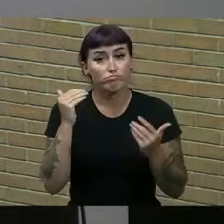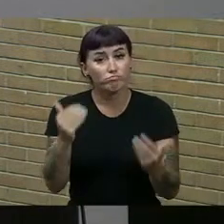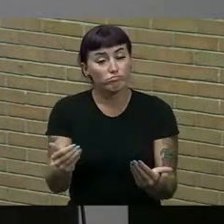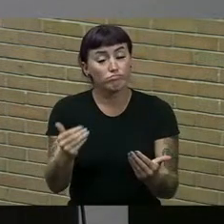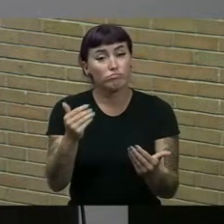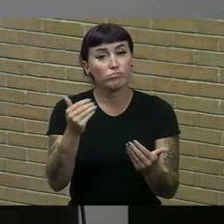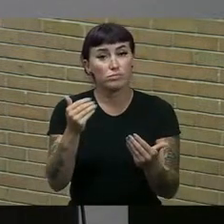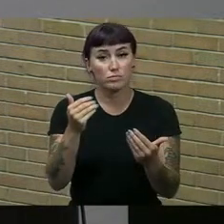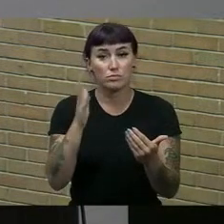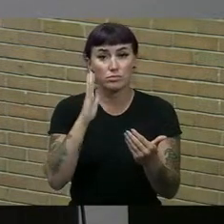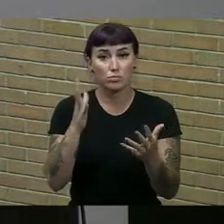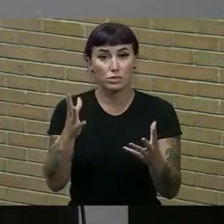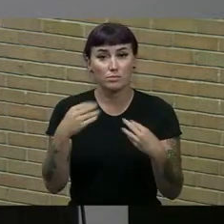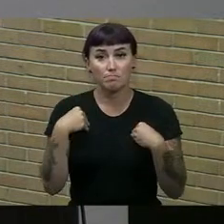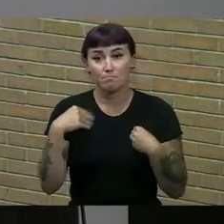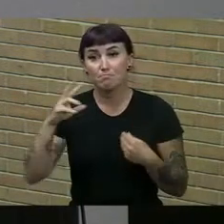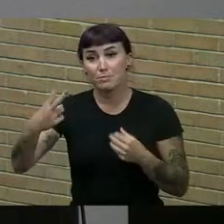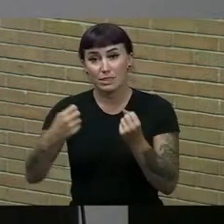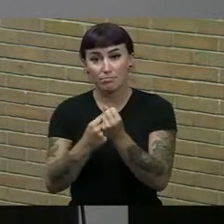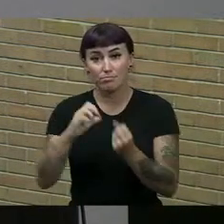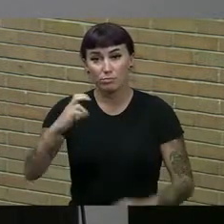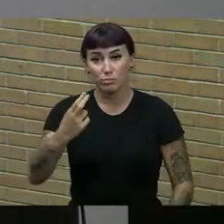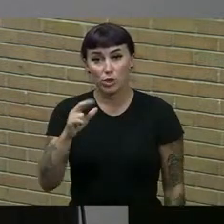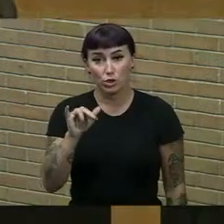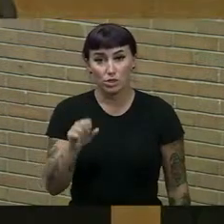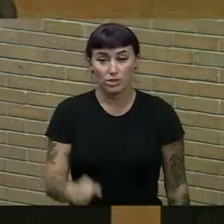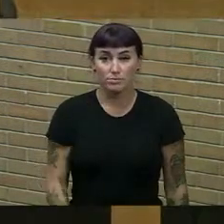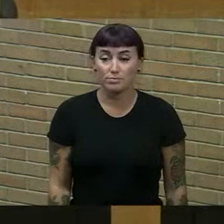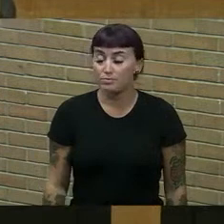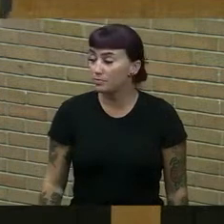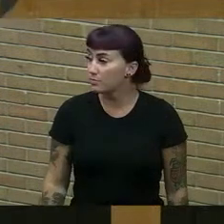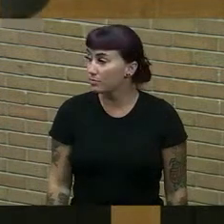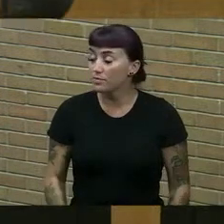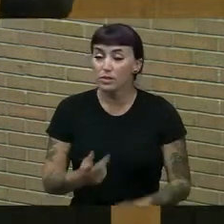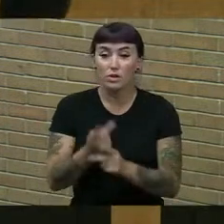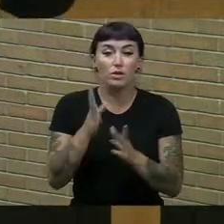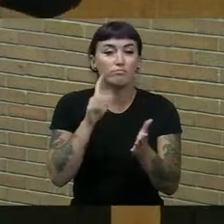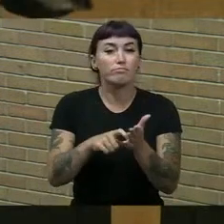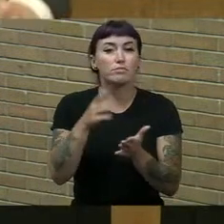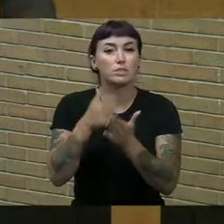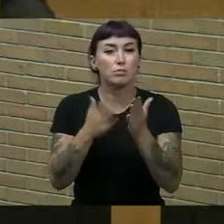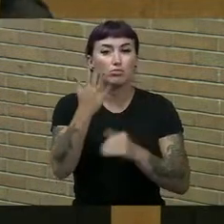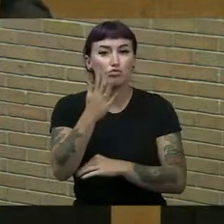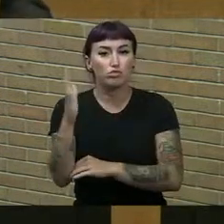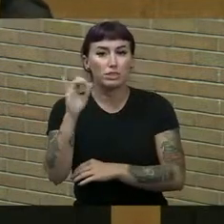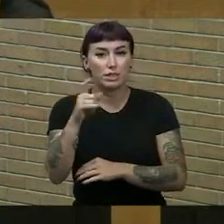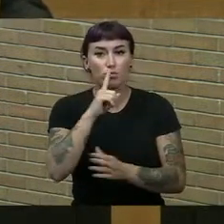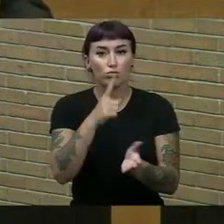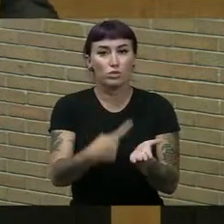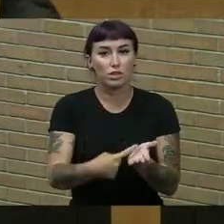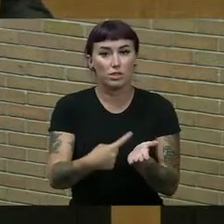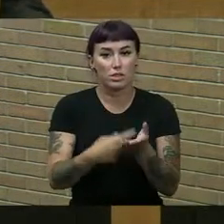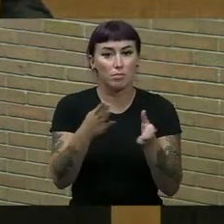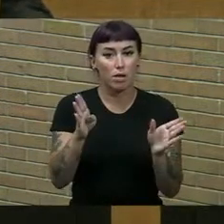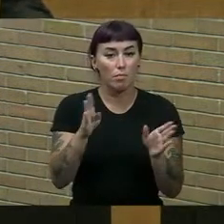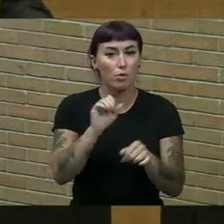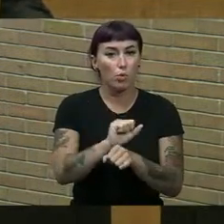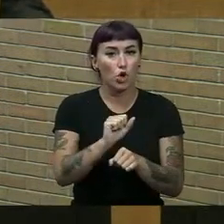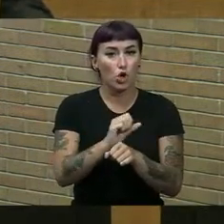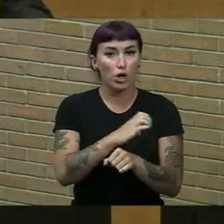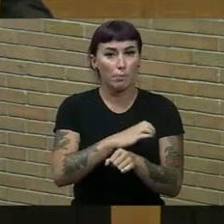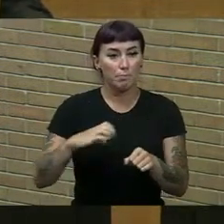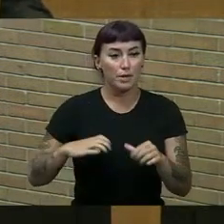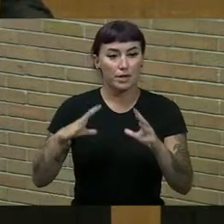resolution before us. Second. Again, as noted, some of those trees that were discussed at the Public Works Committee meeting